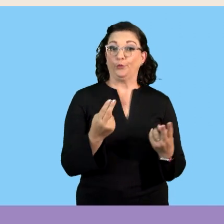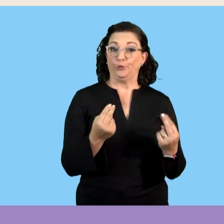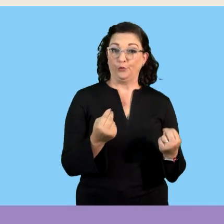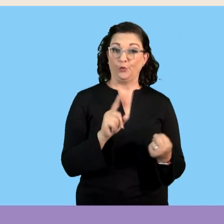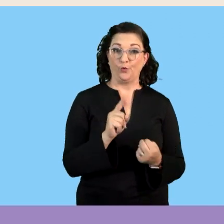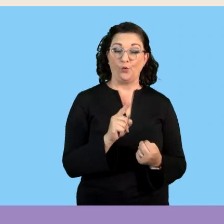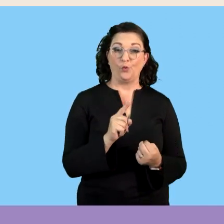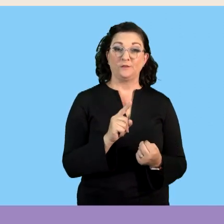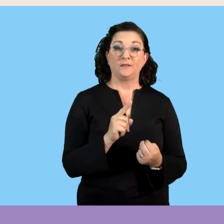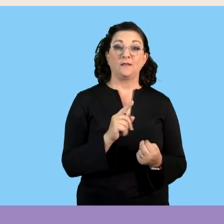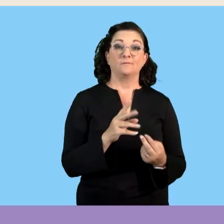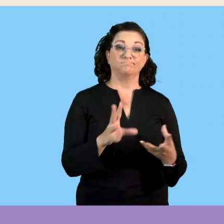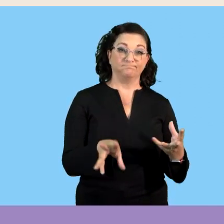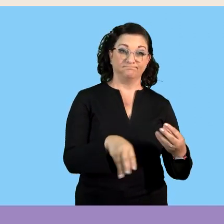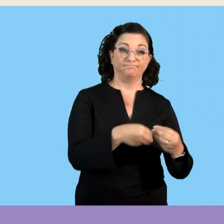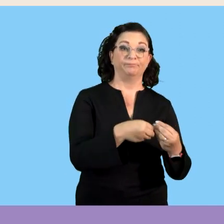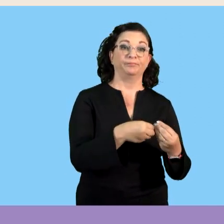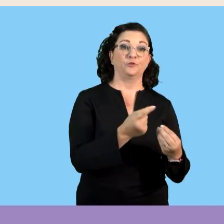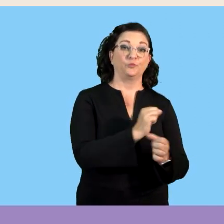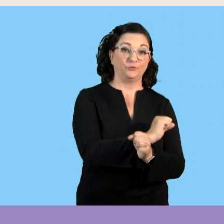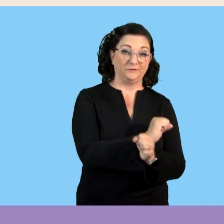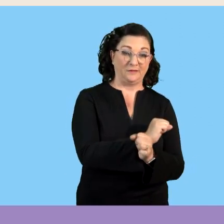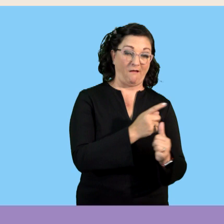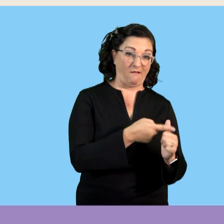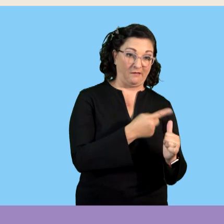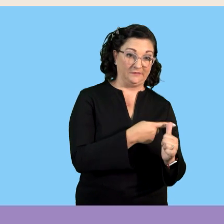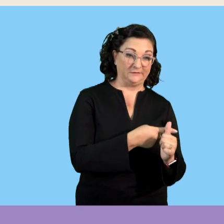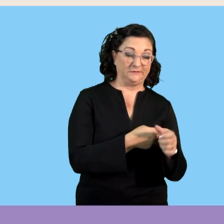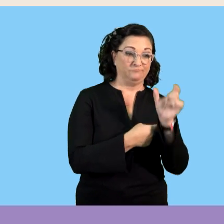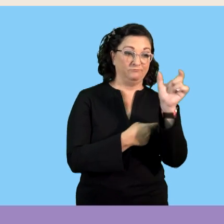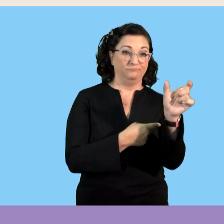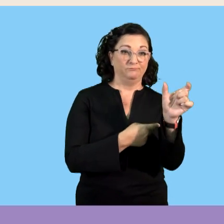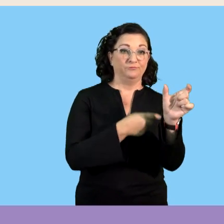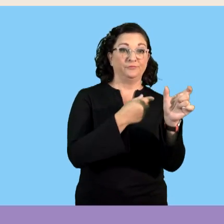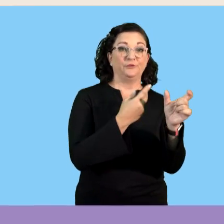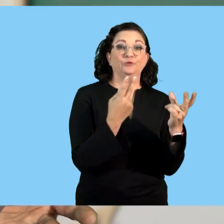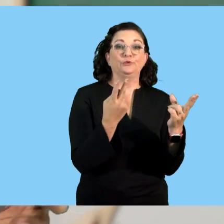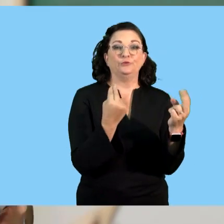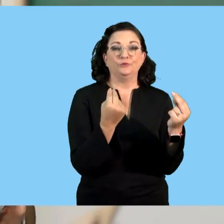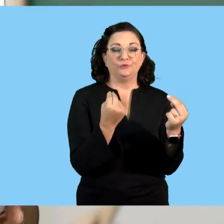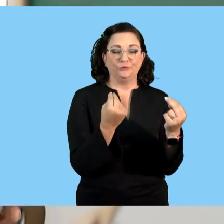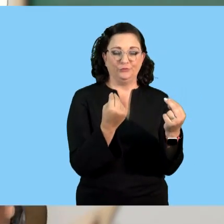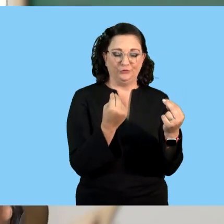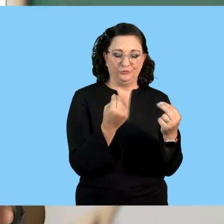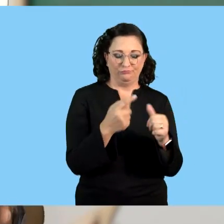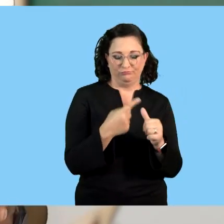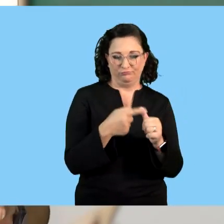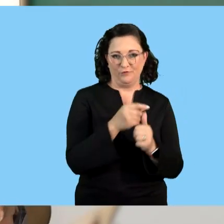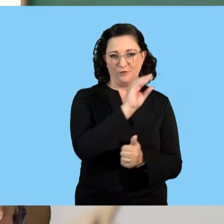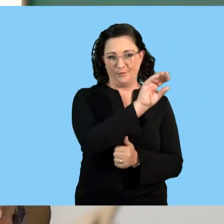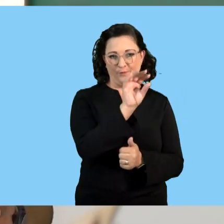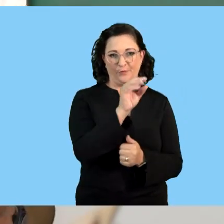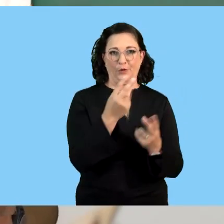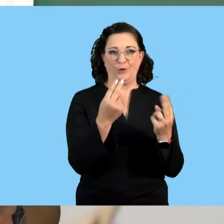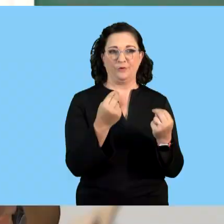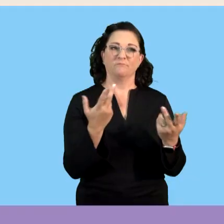new fraction, and the product of the denominators is the denominator of the new fraction. Let's look at an example practically as we do